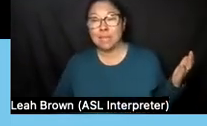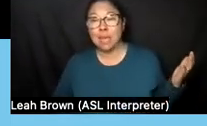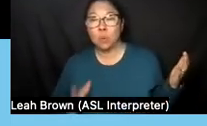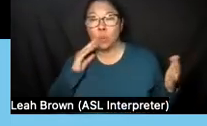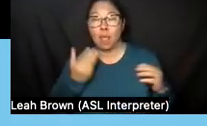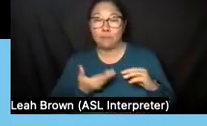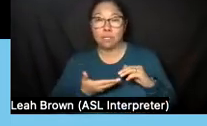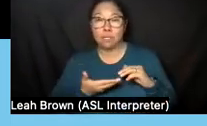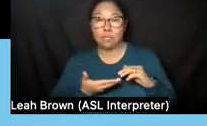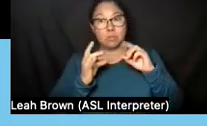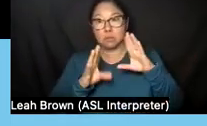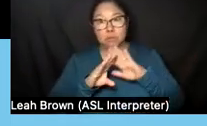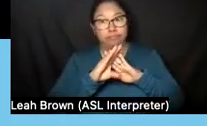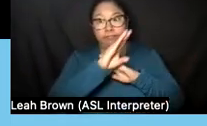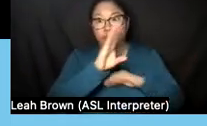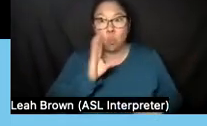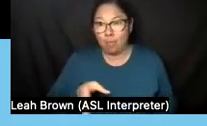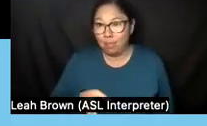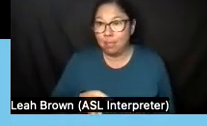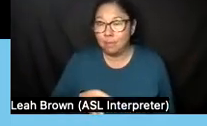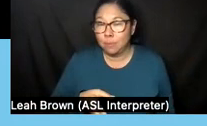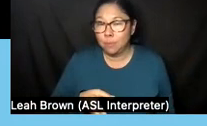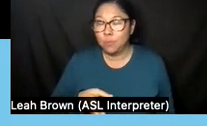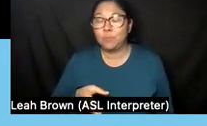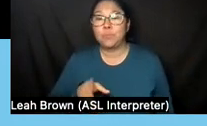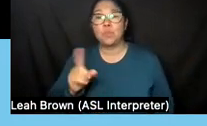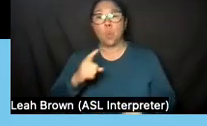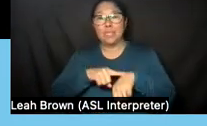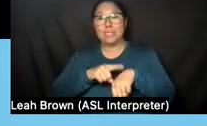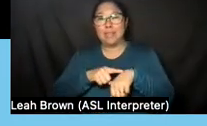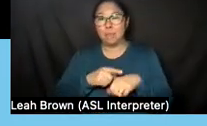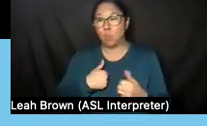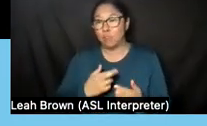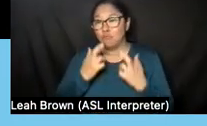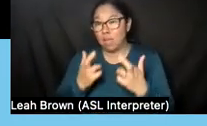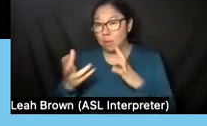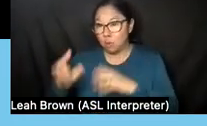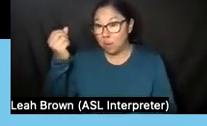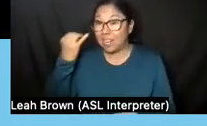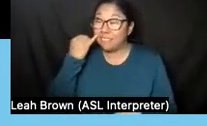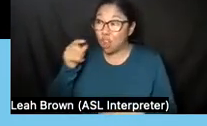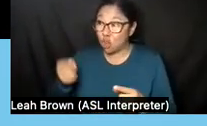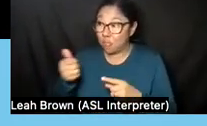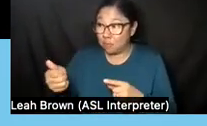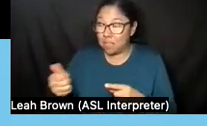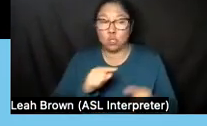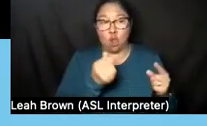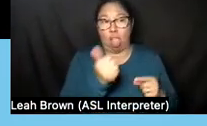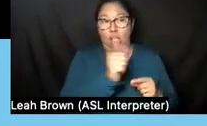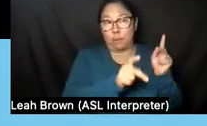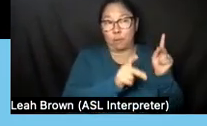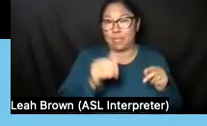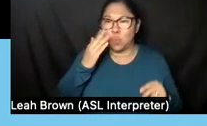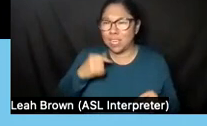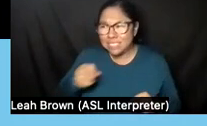escalation. The only time that we do or would recommend to remove anything is if they're going to hurt themselves or others. That's when we're like, you're being really